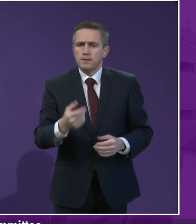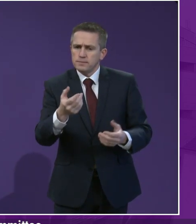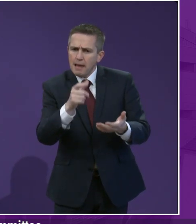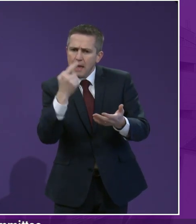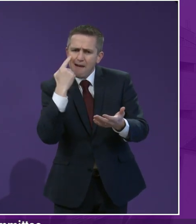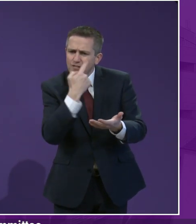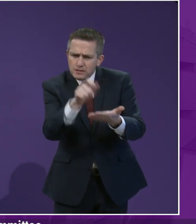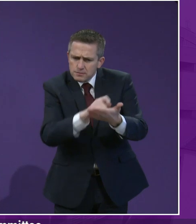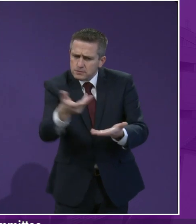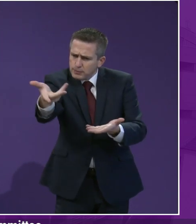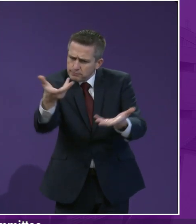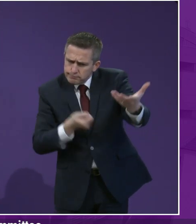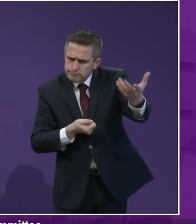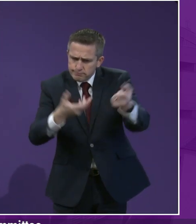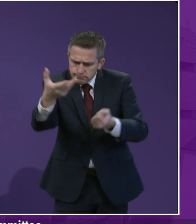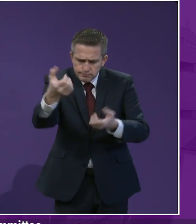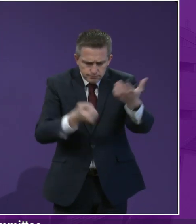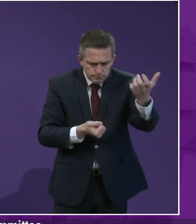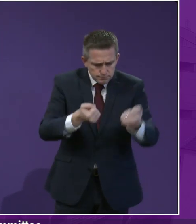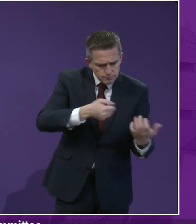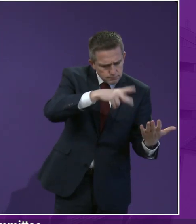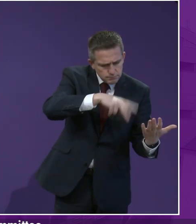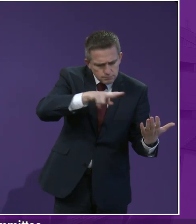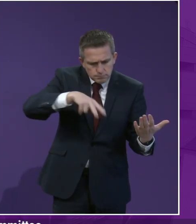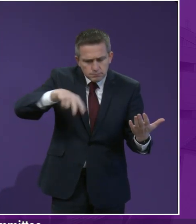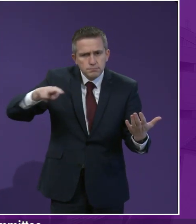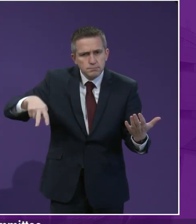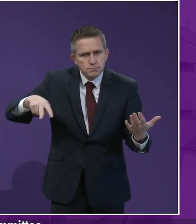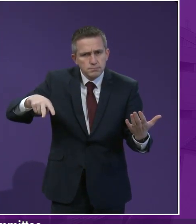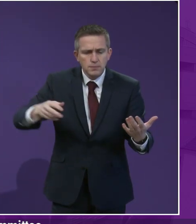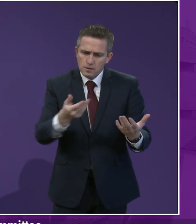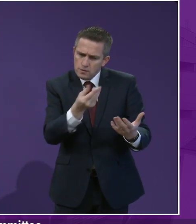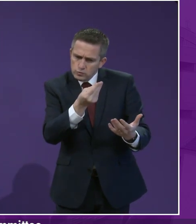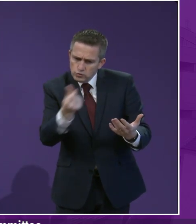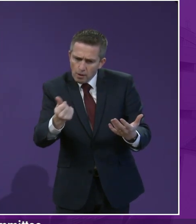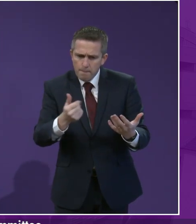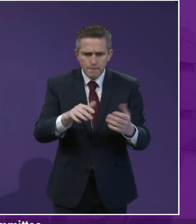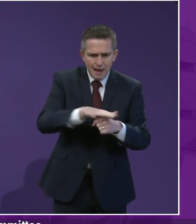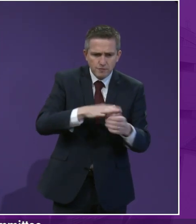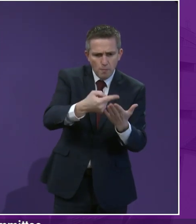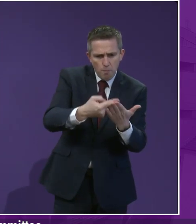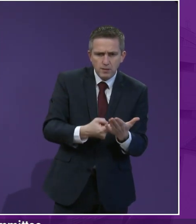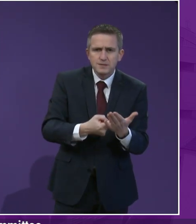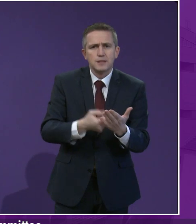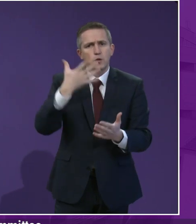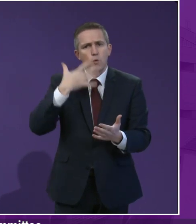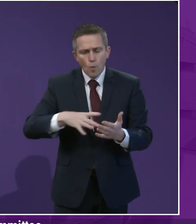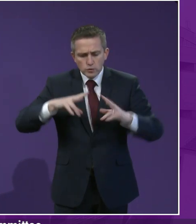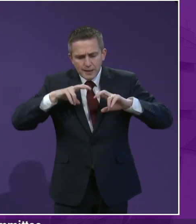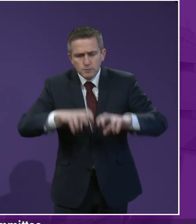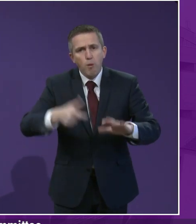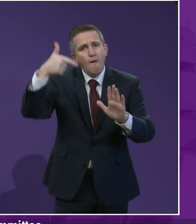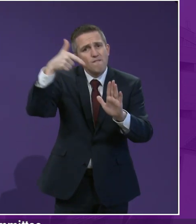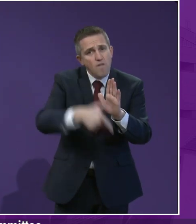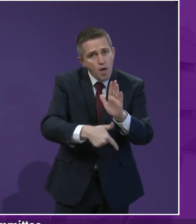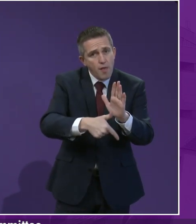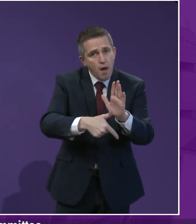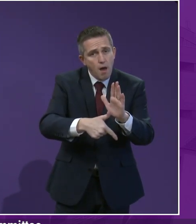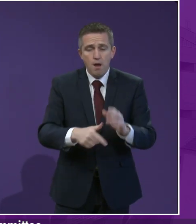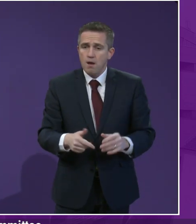taking some evidence from people who are students, who are academics, and who are organisations who support students. I noticed